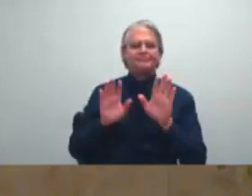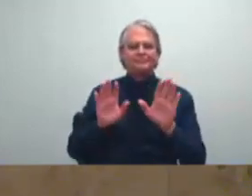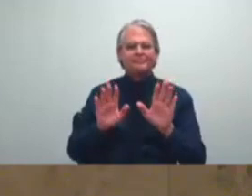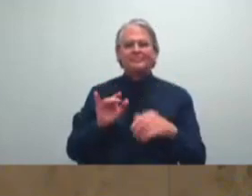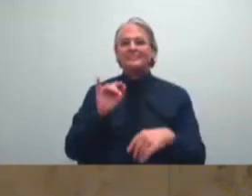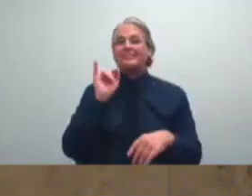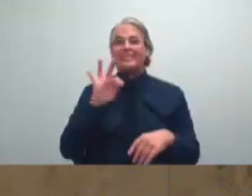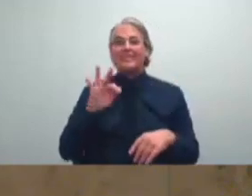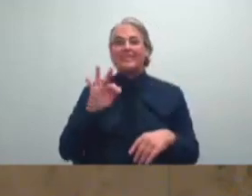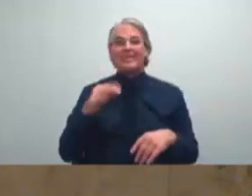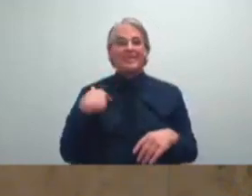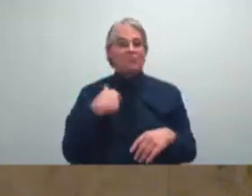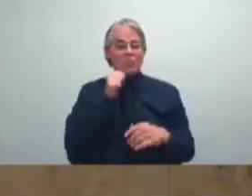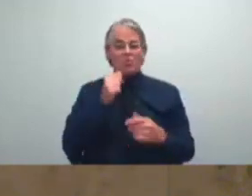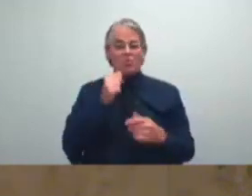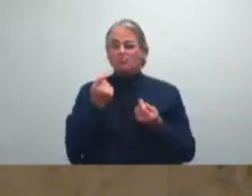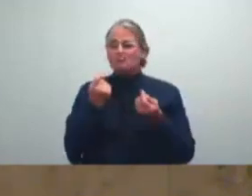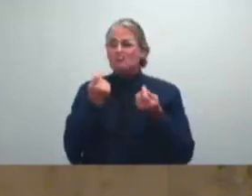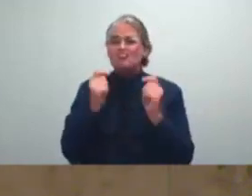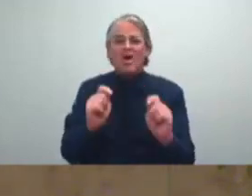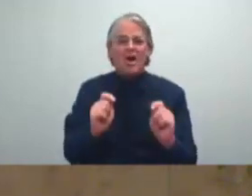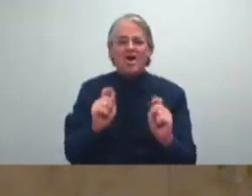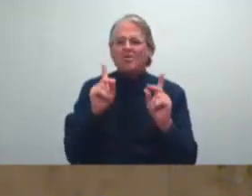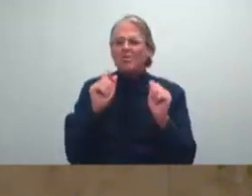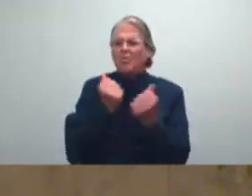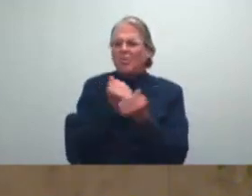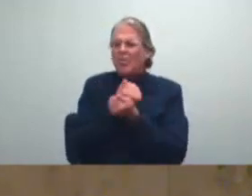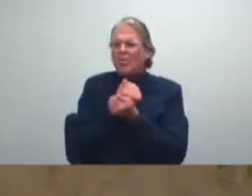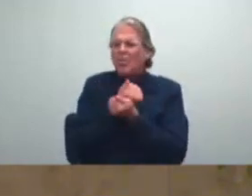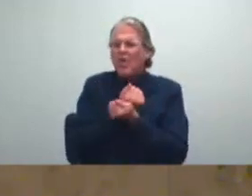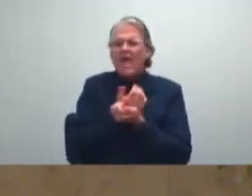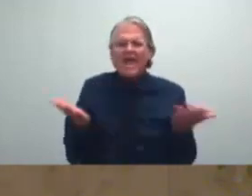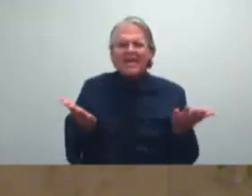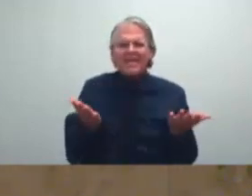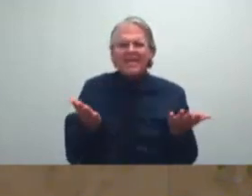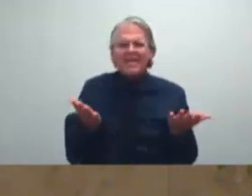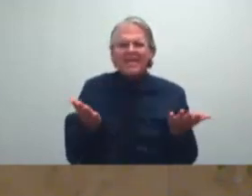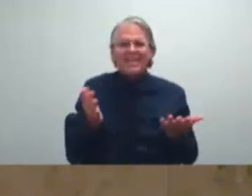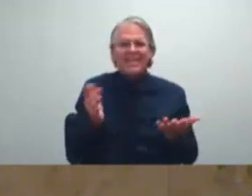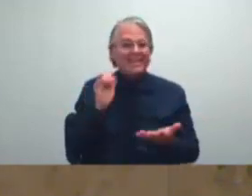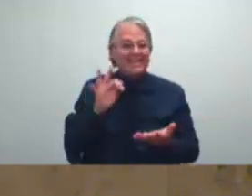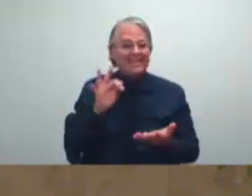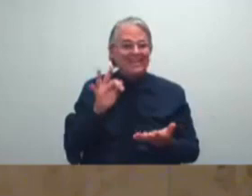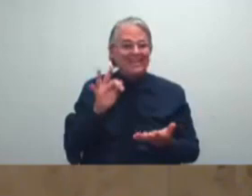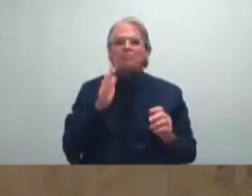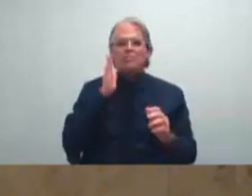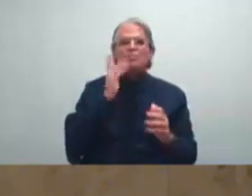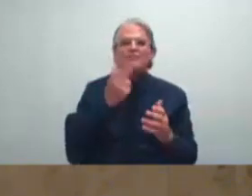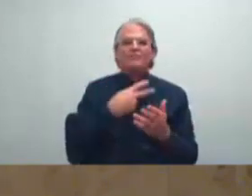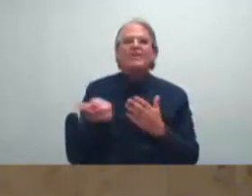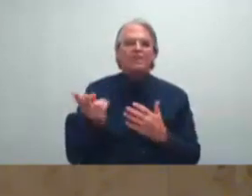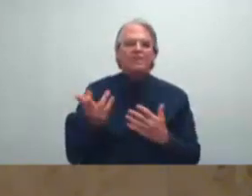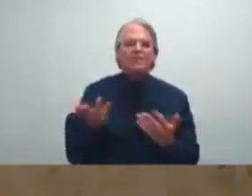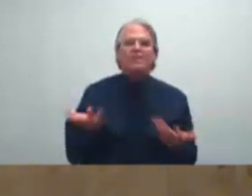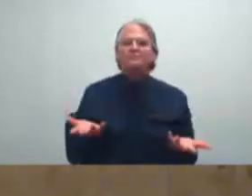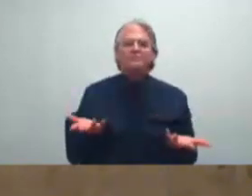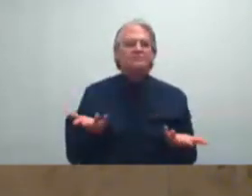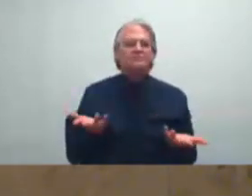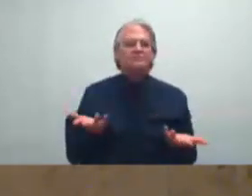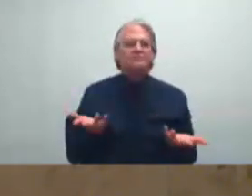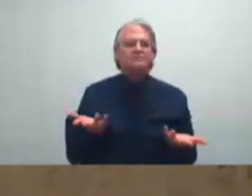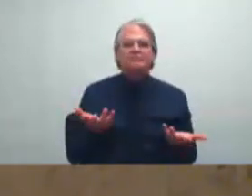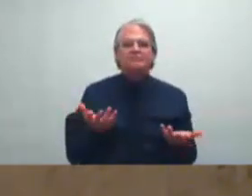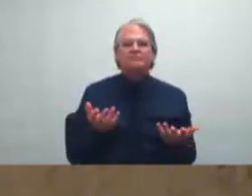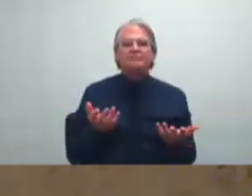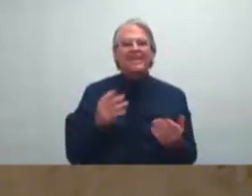whatever we possibly can to make sure that we keep people healthy and safe. And I know many of you are so anxious to get open. We